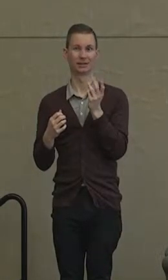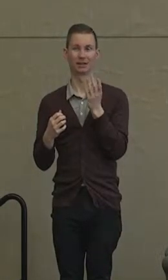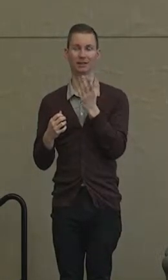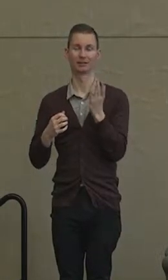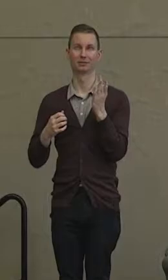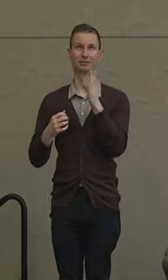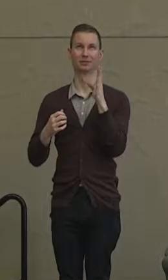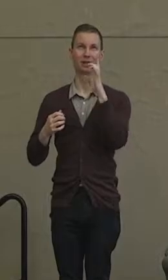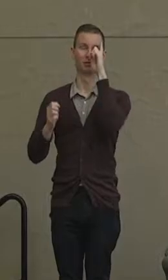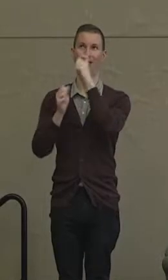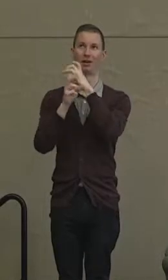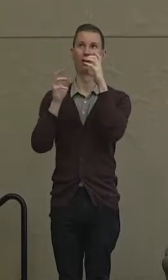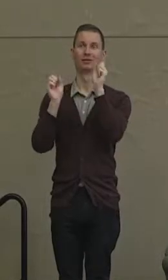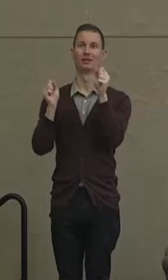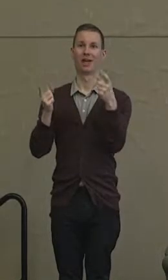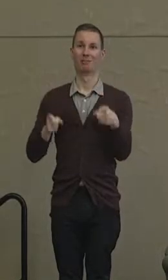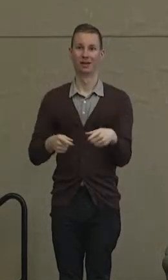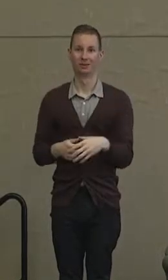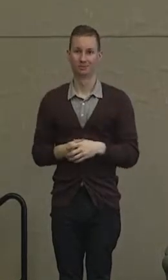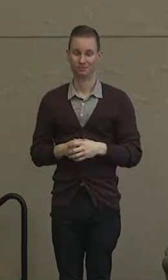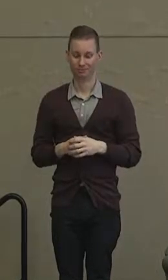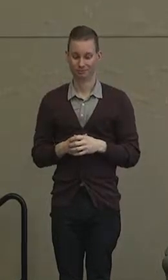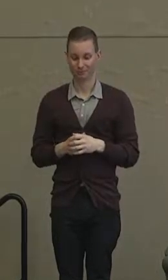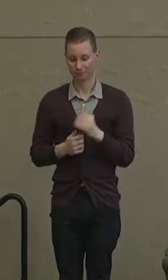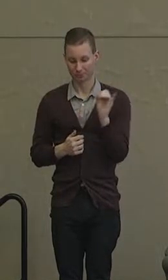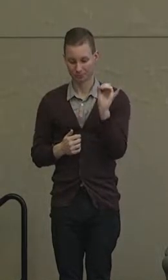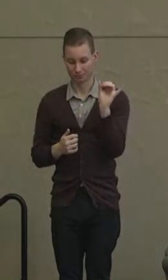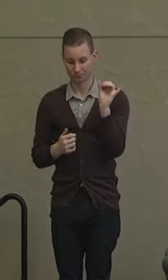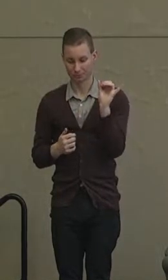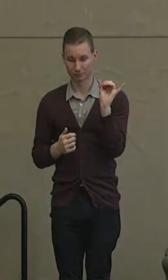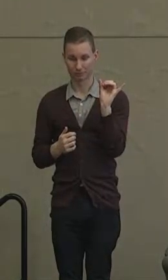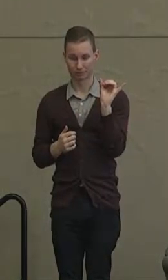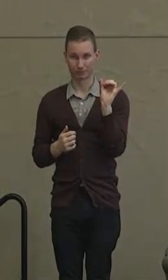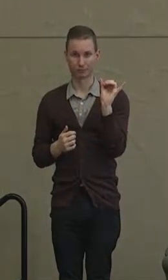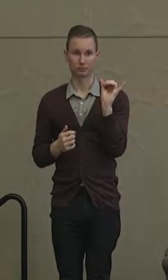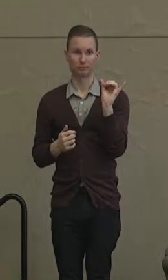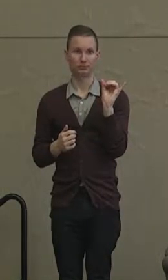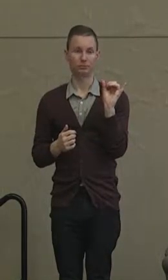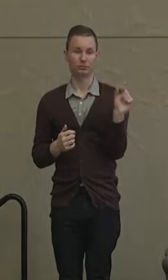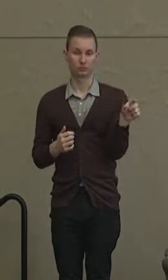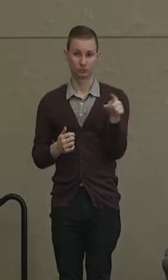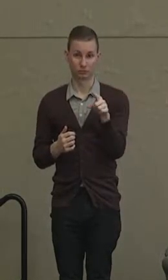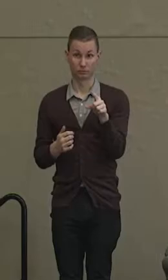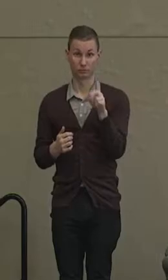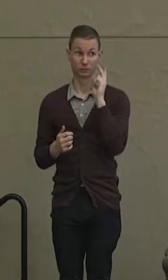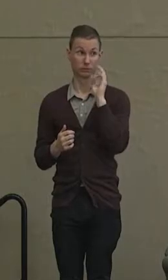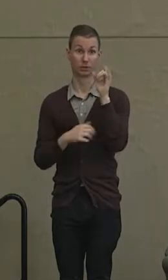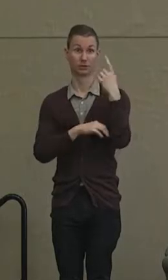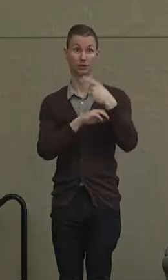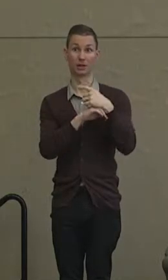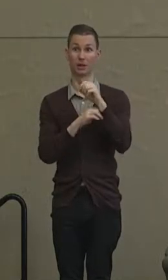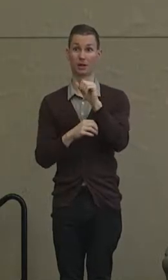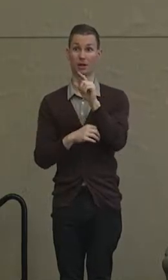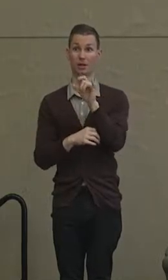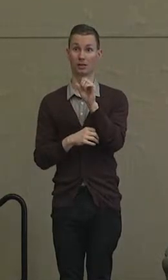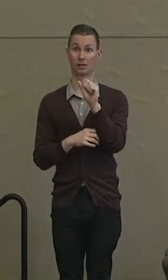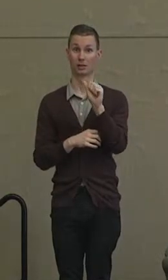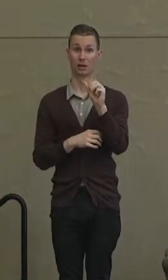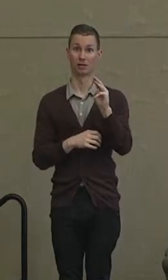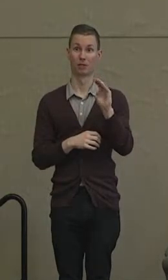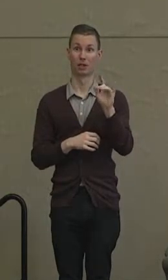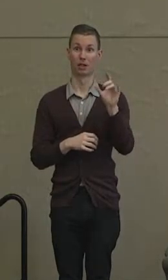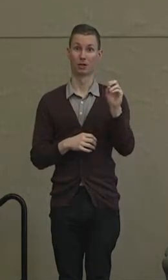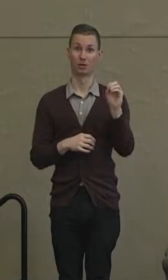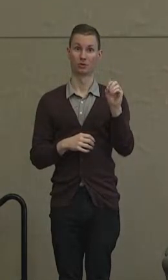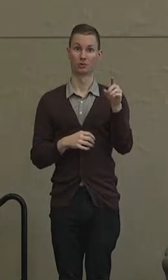could happen, right? So, like you all, that day that Alyssa Milano tweeted the words